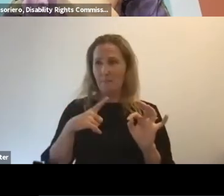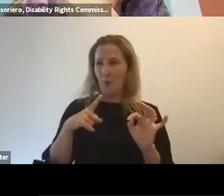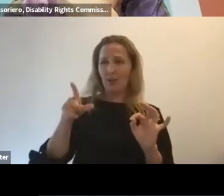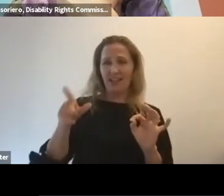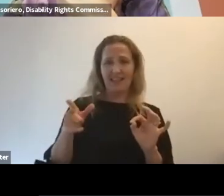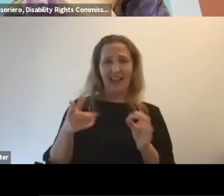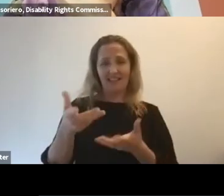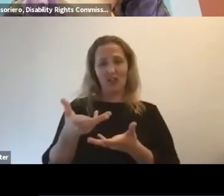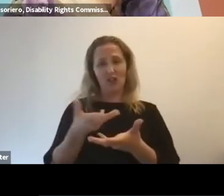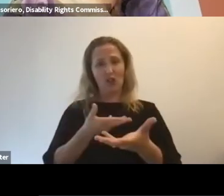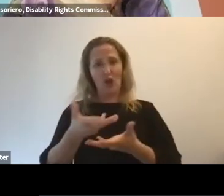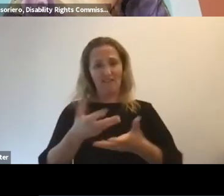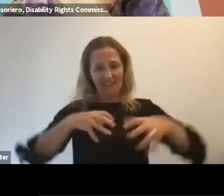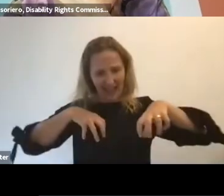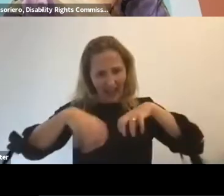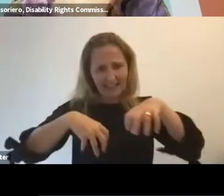organisation.